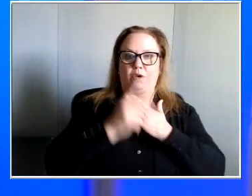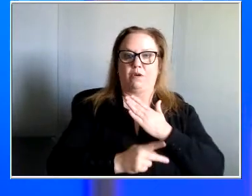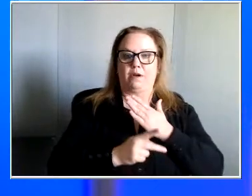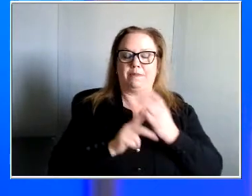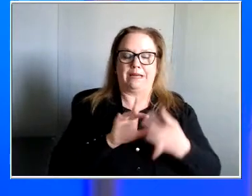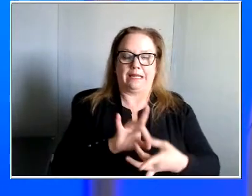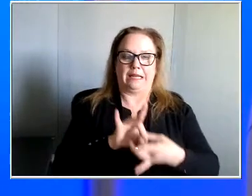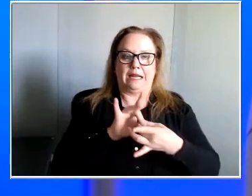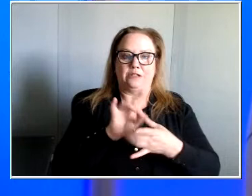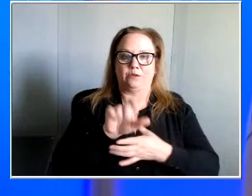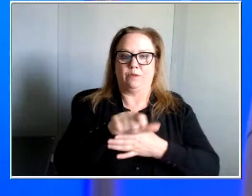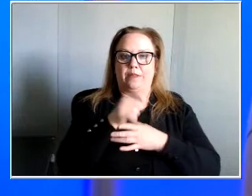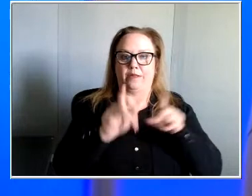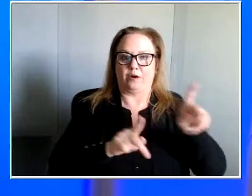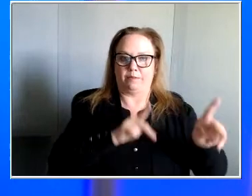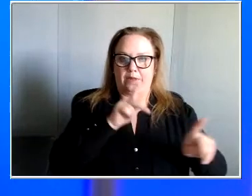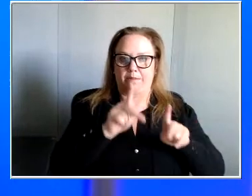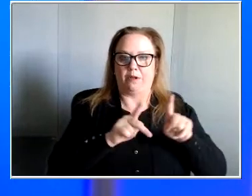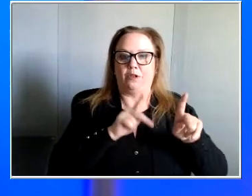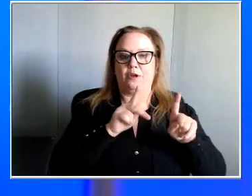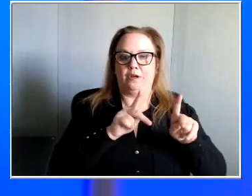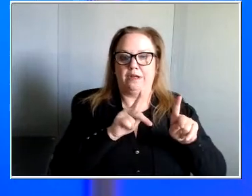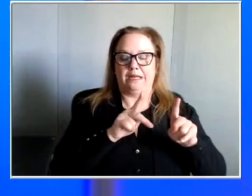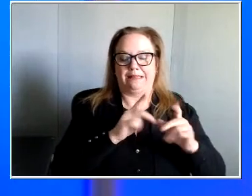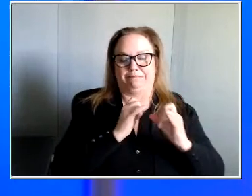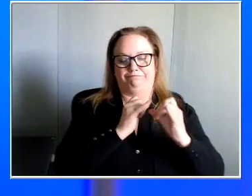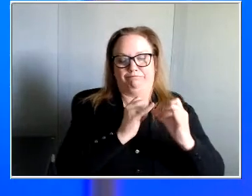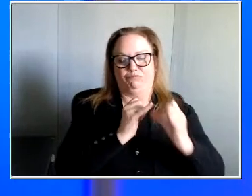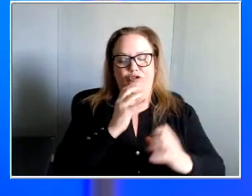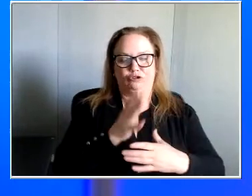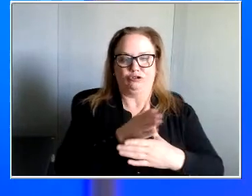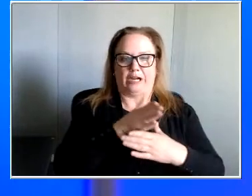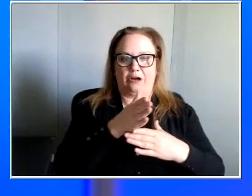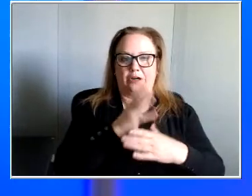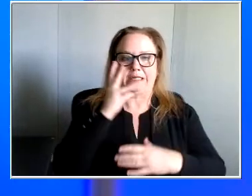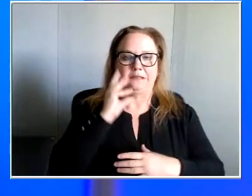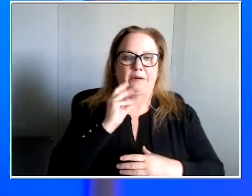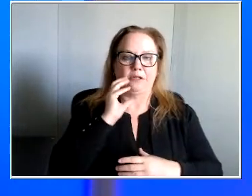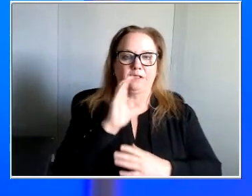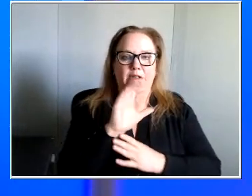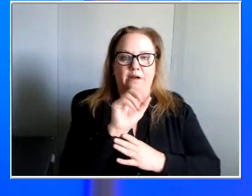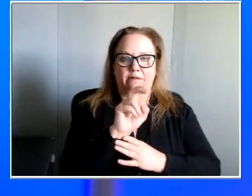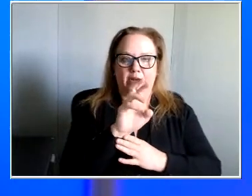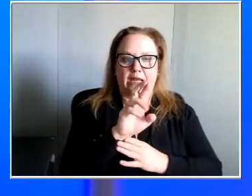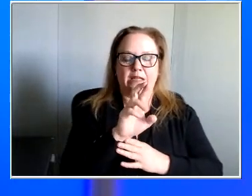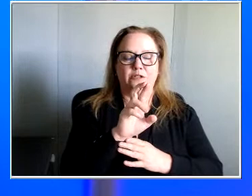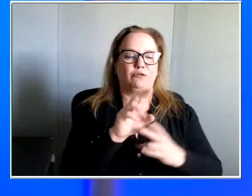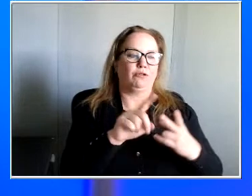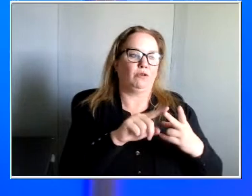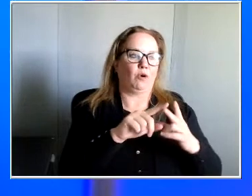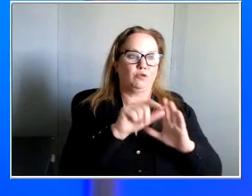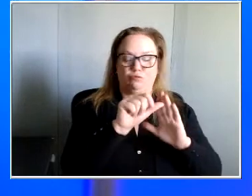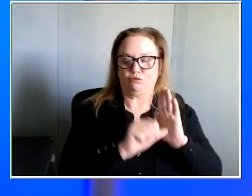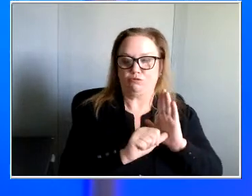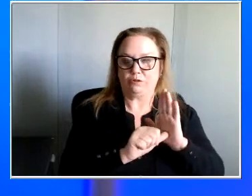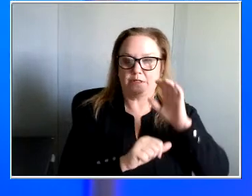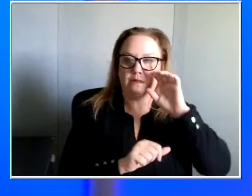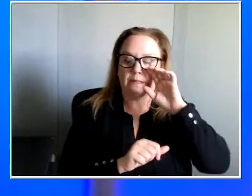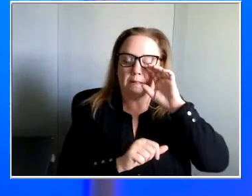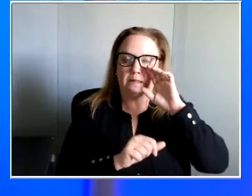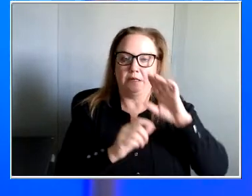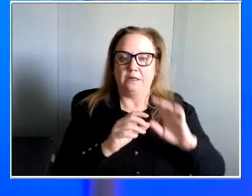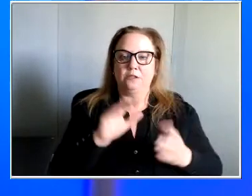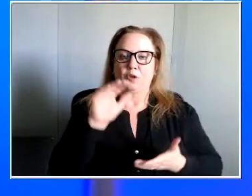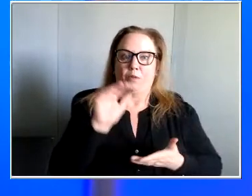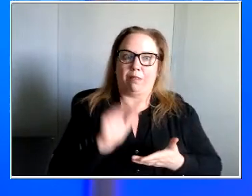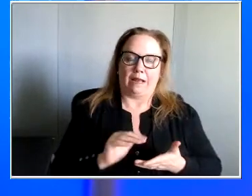with other people who are having that shared experience of going through cancer treatment and surgeries. So just relief that